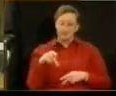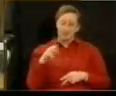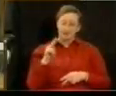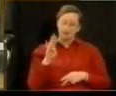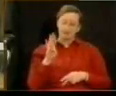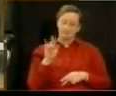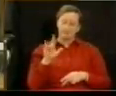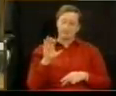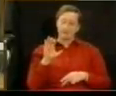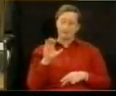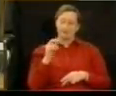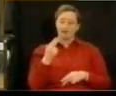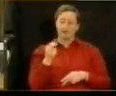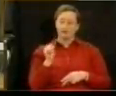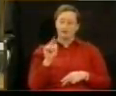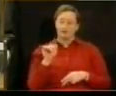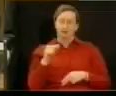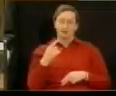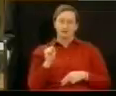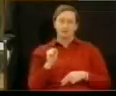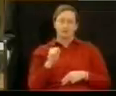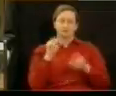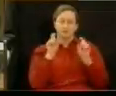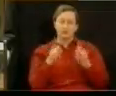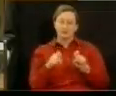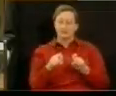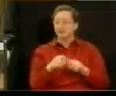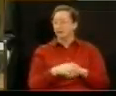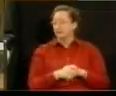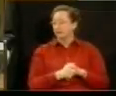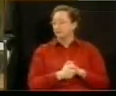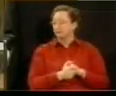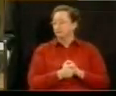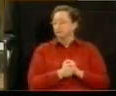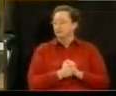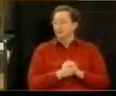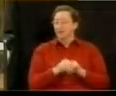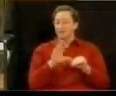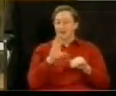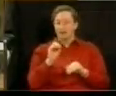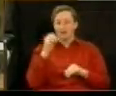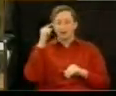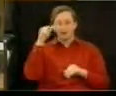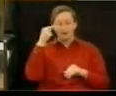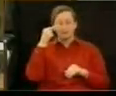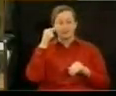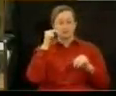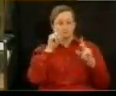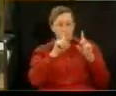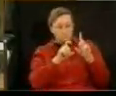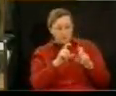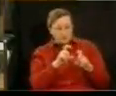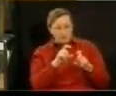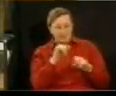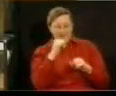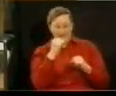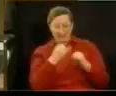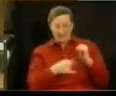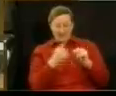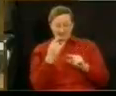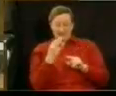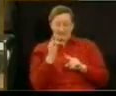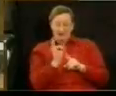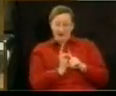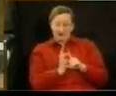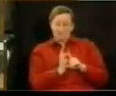that the credibility of our county government has come under question over these last 9 months. The idea that